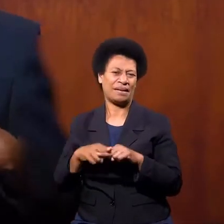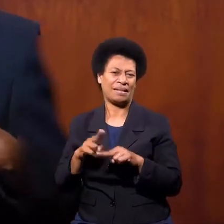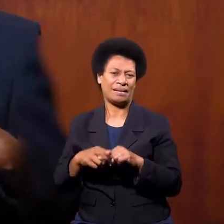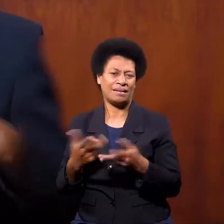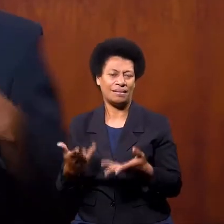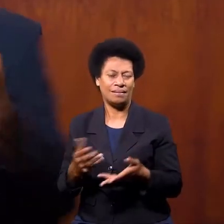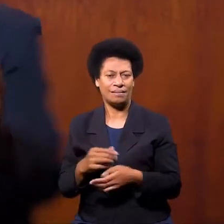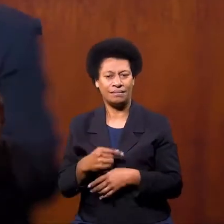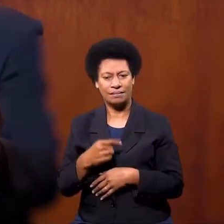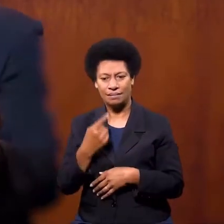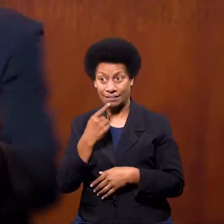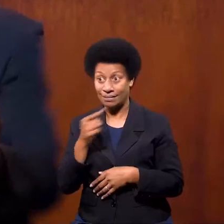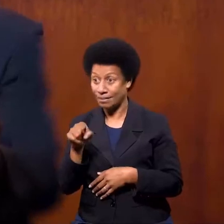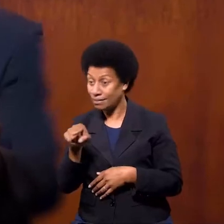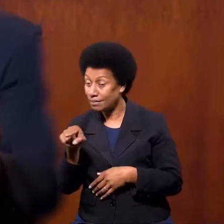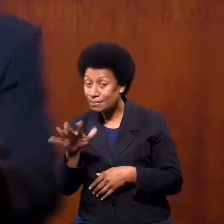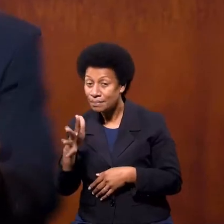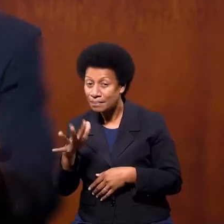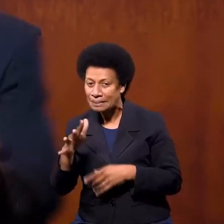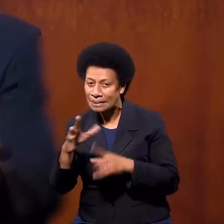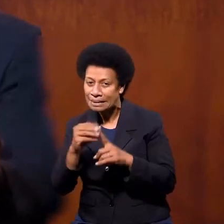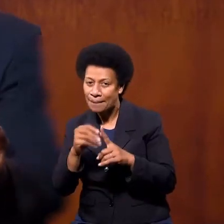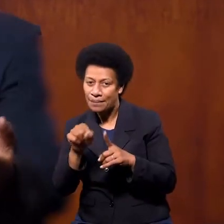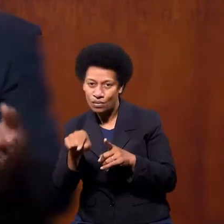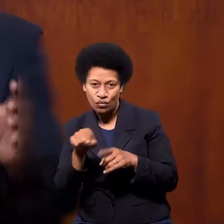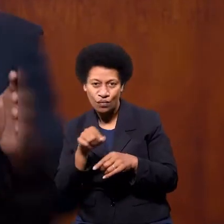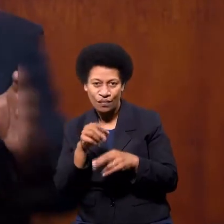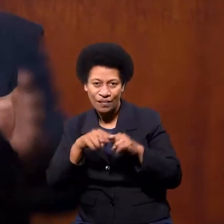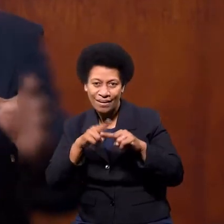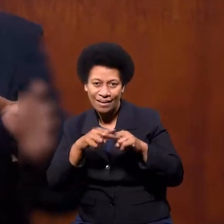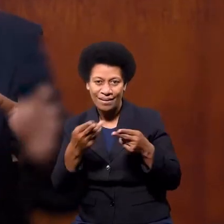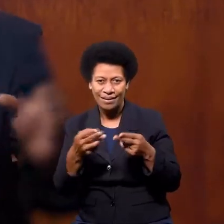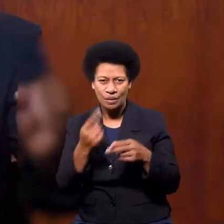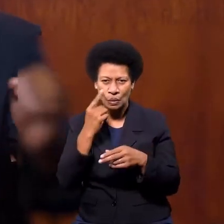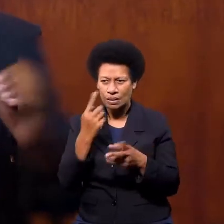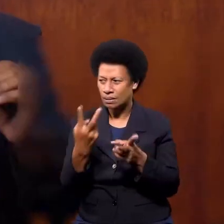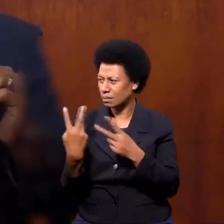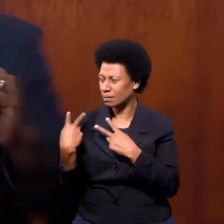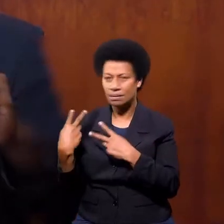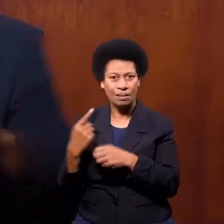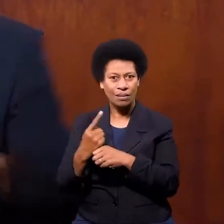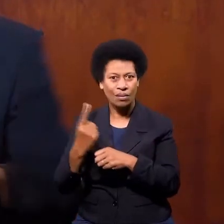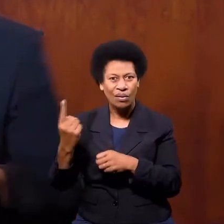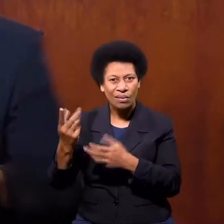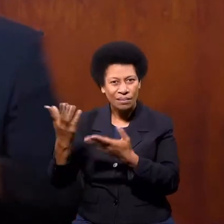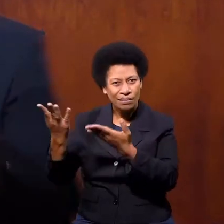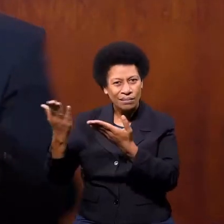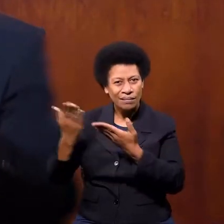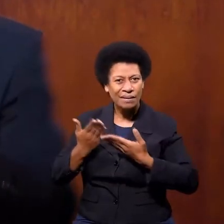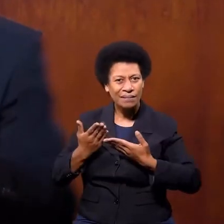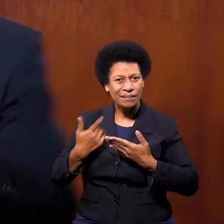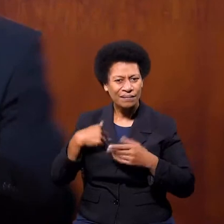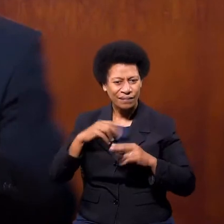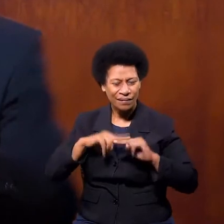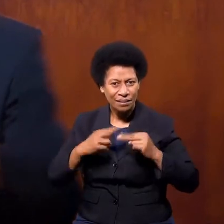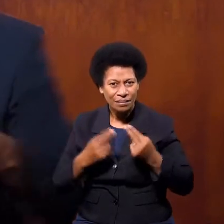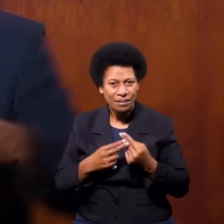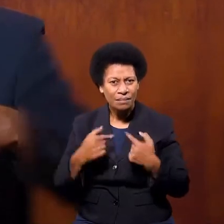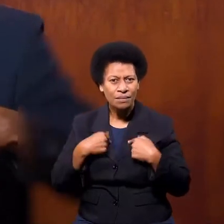father. Okay? Maybe you are someone who is a father, and you look at how God has provided for your family. Amen. What can you